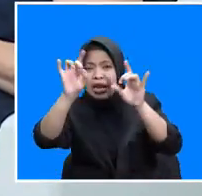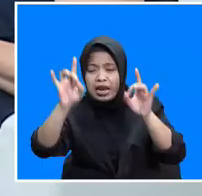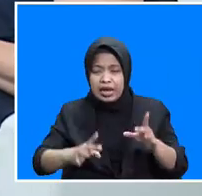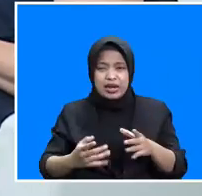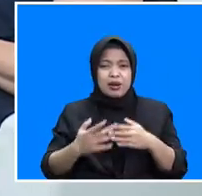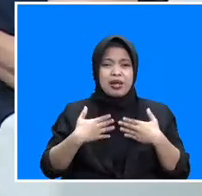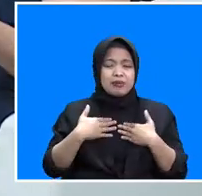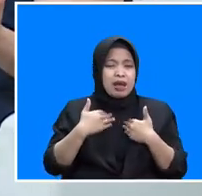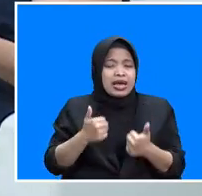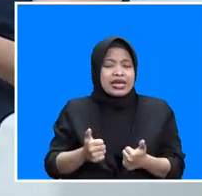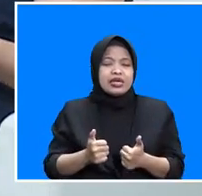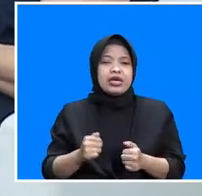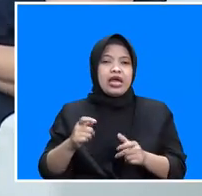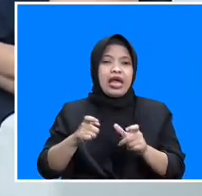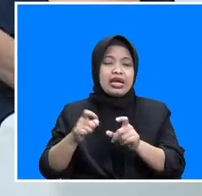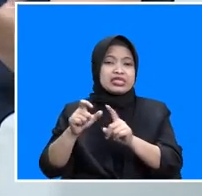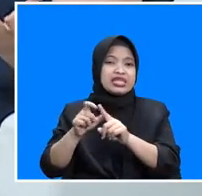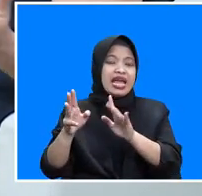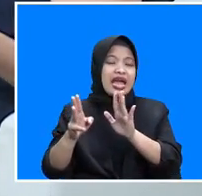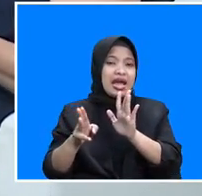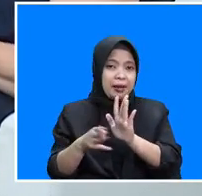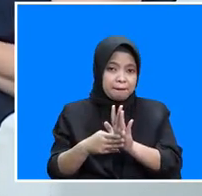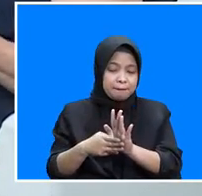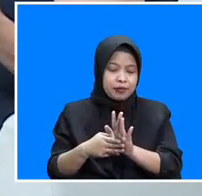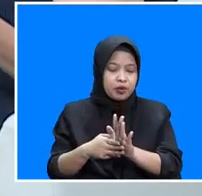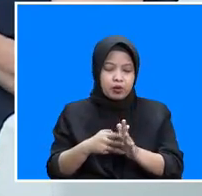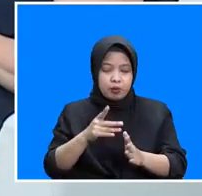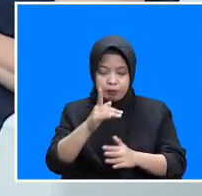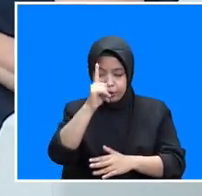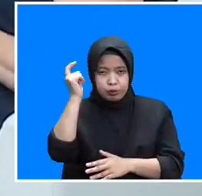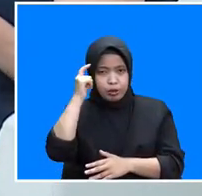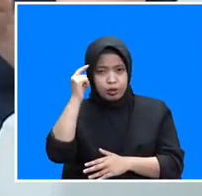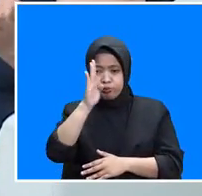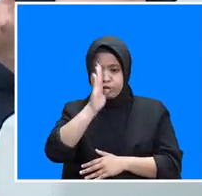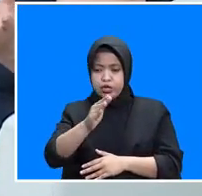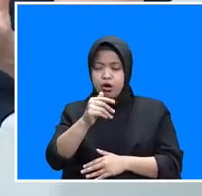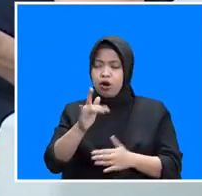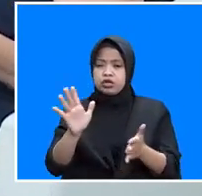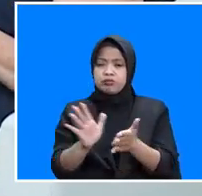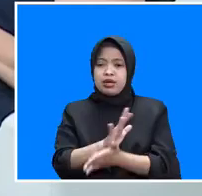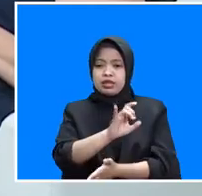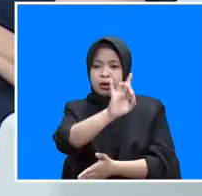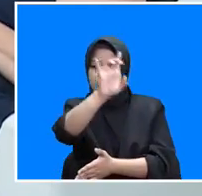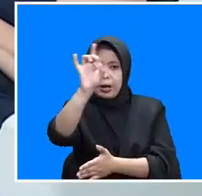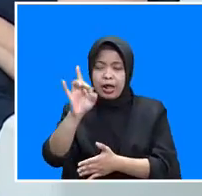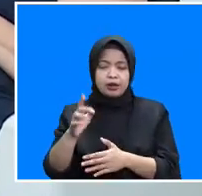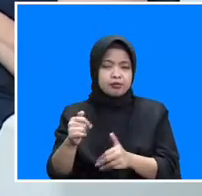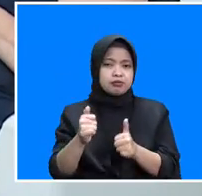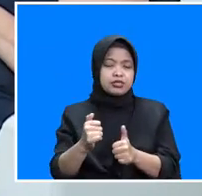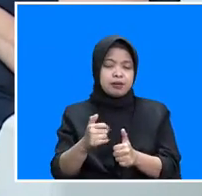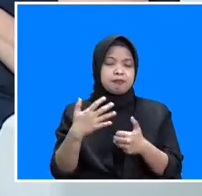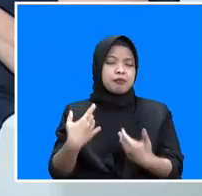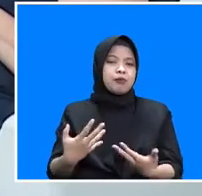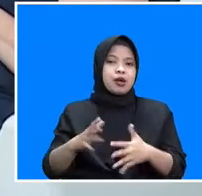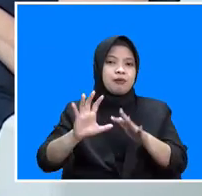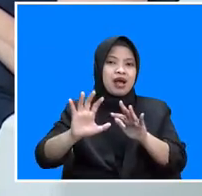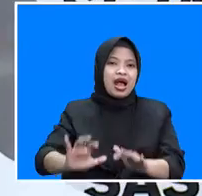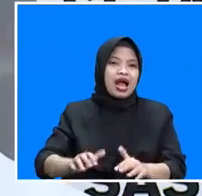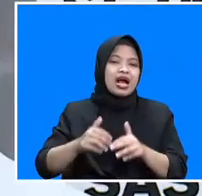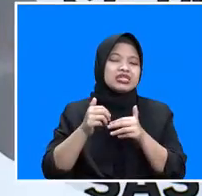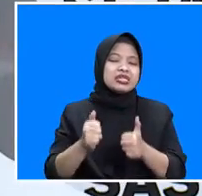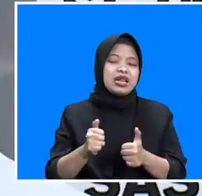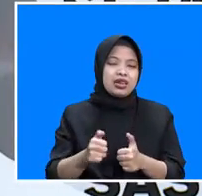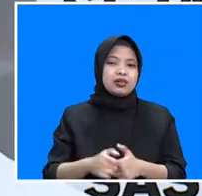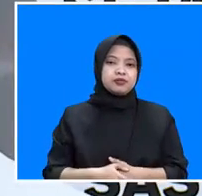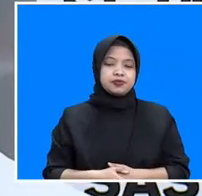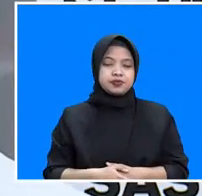know, it's a missed opportunity. And I think we can actually have a great deal more impact if we work in that way.